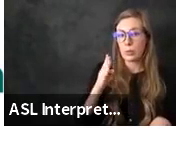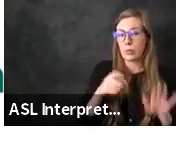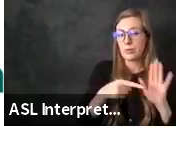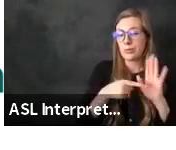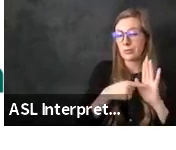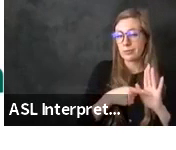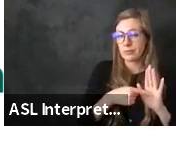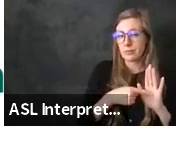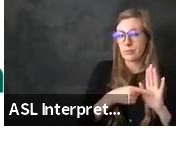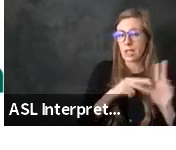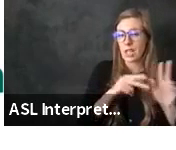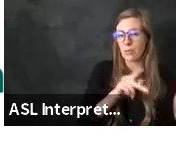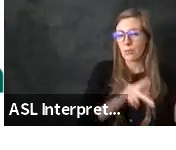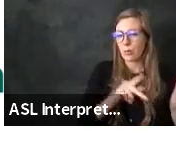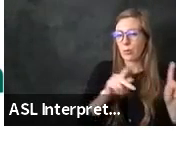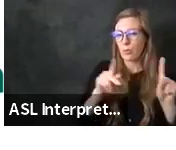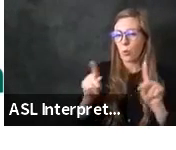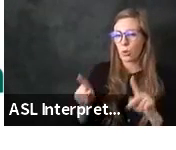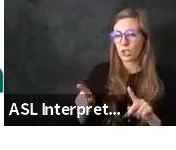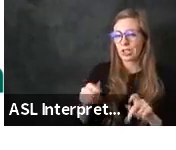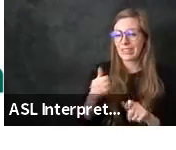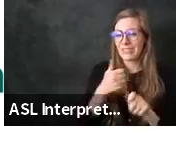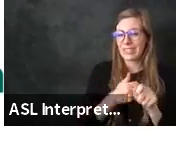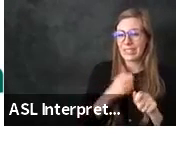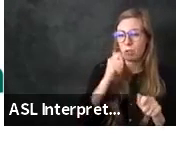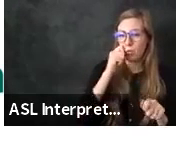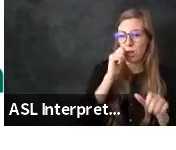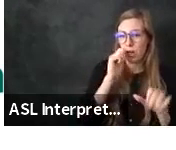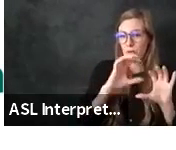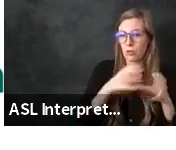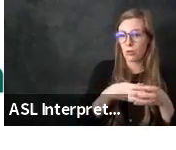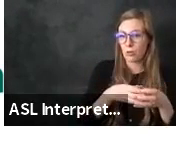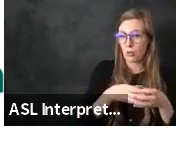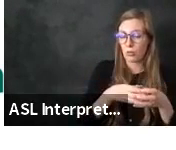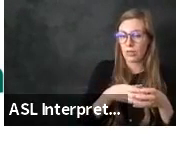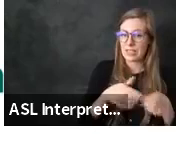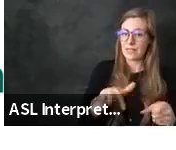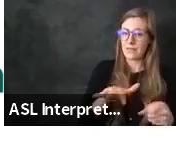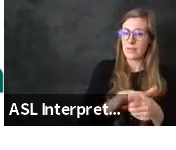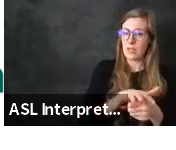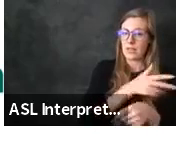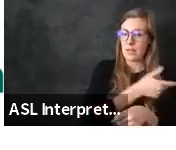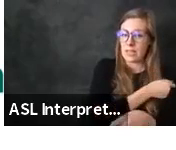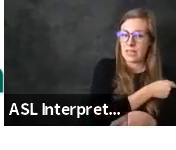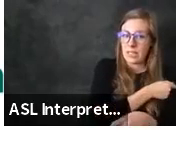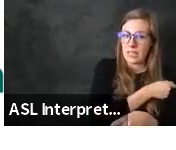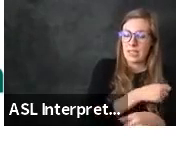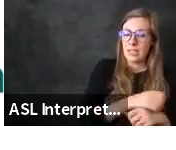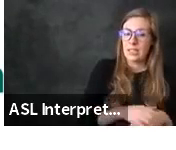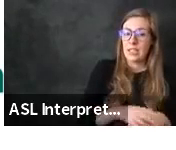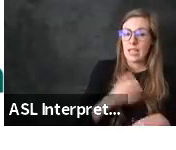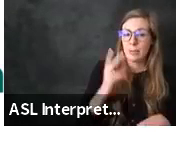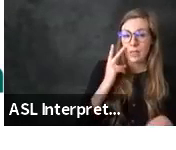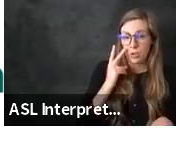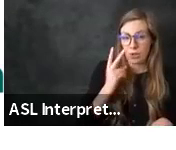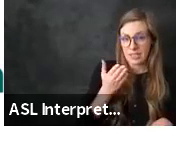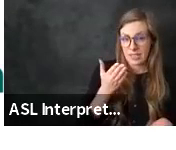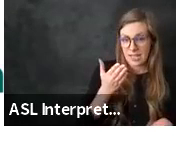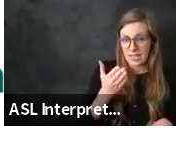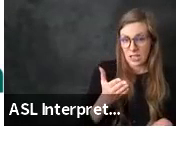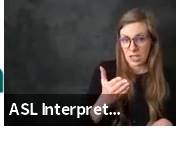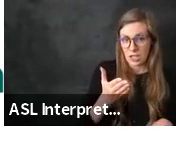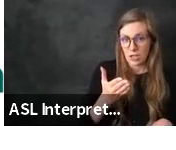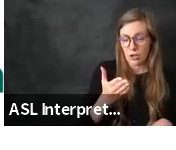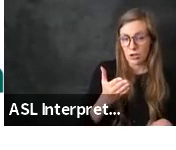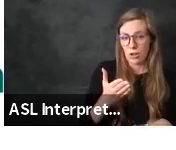the proportion of each racial ethnic group that is fully vaccinated. And we can see that a